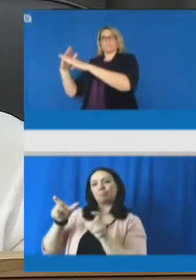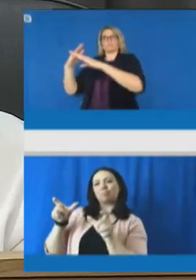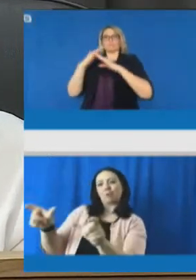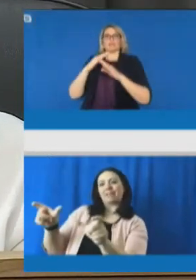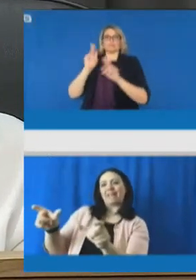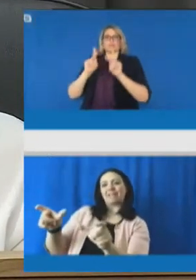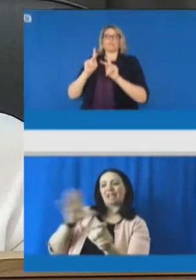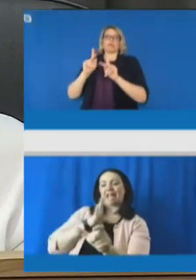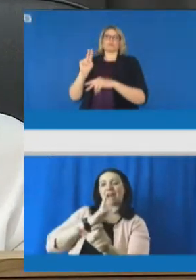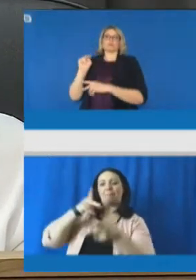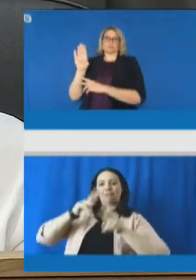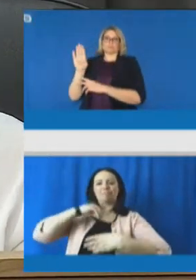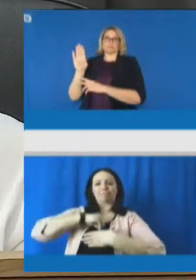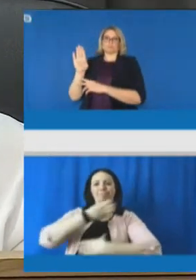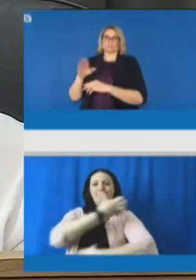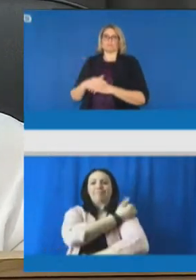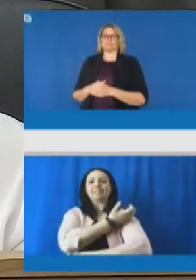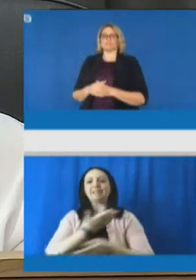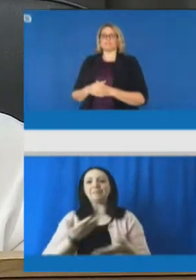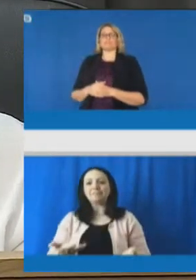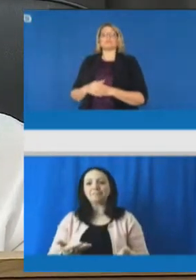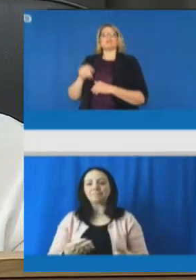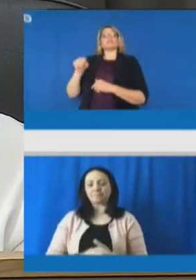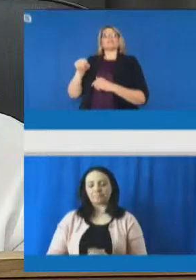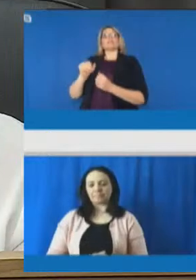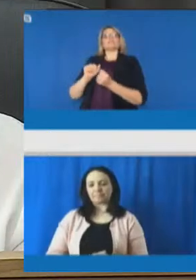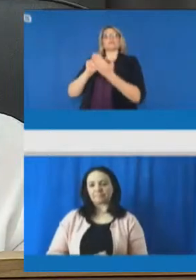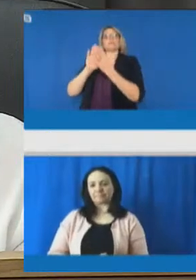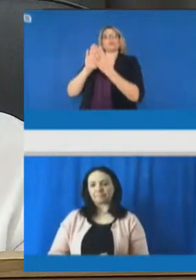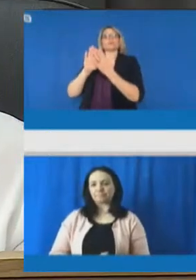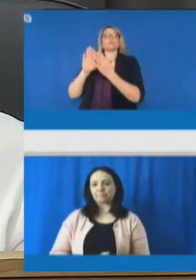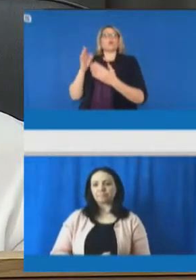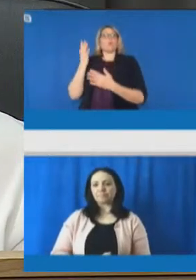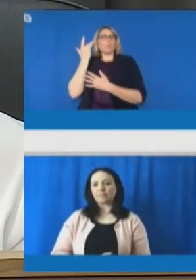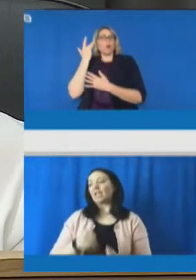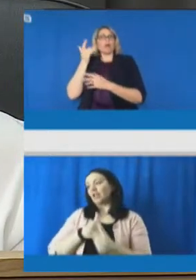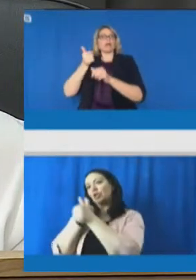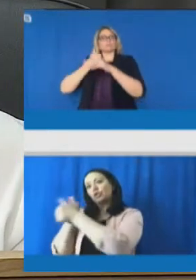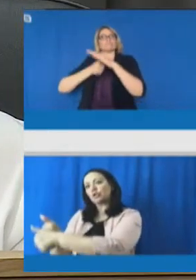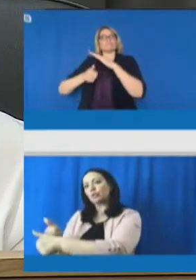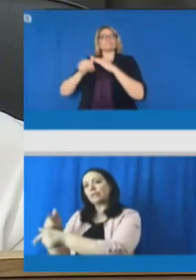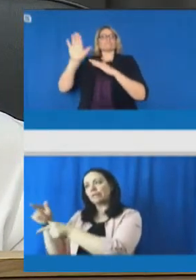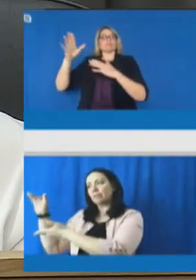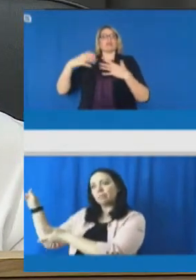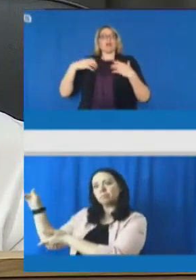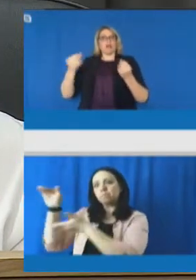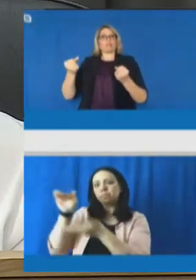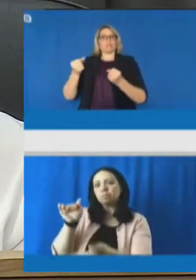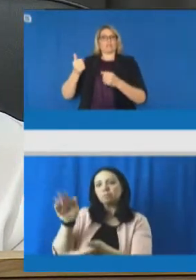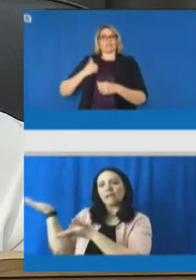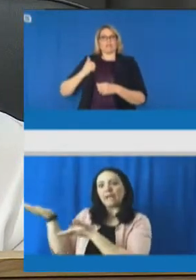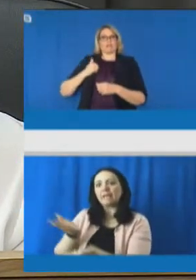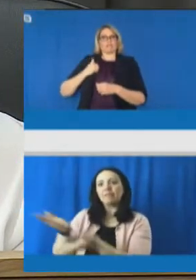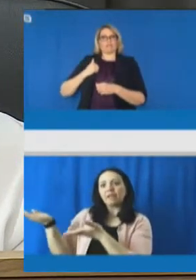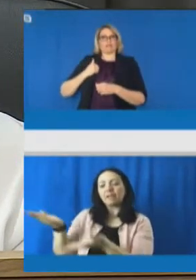of all licensed long-term care facilities in New Brunswick are expected to be completed by March